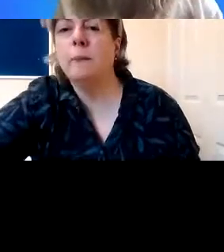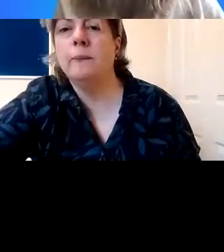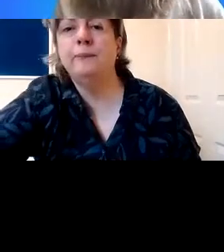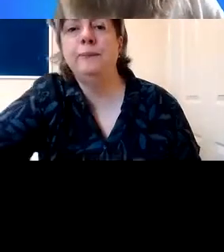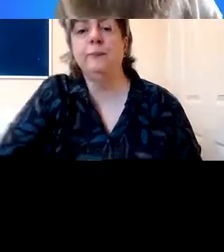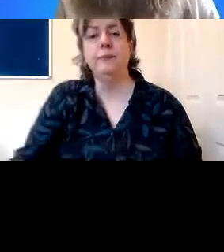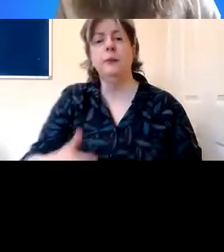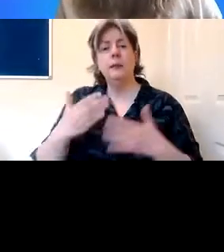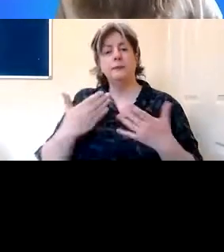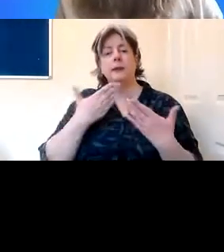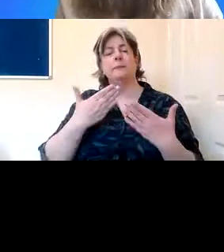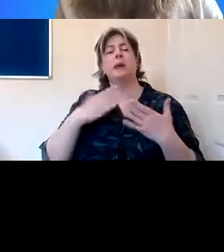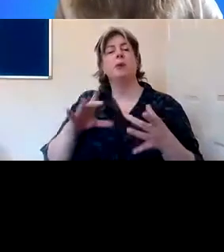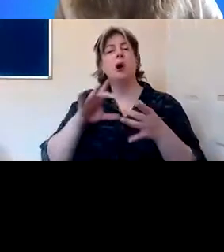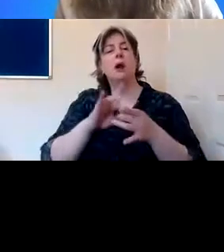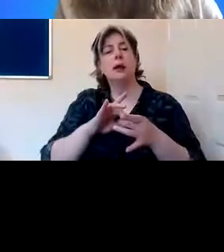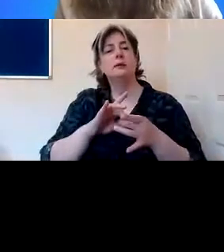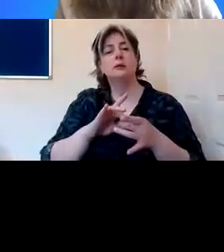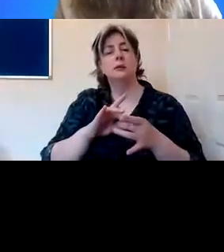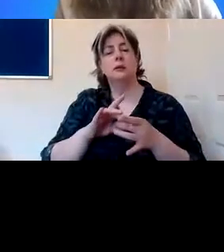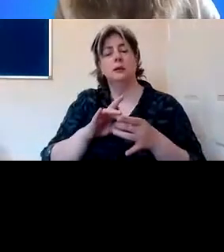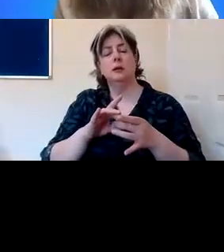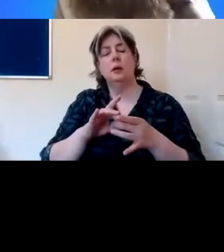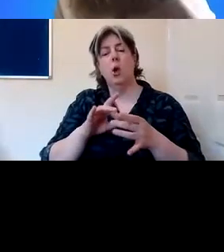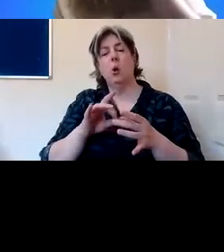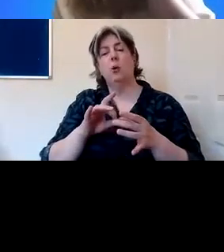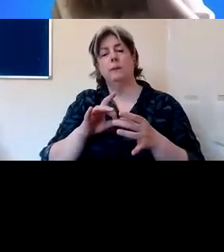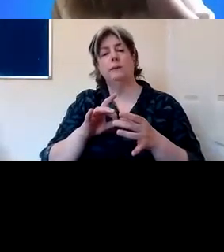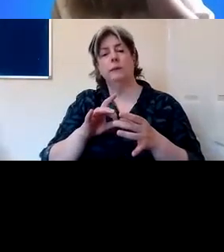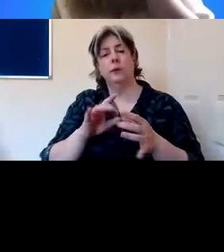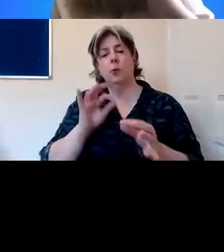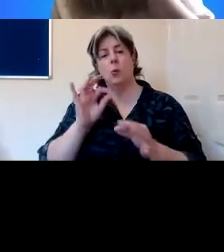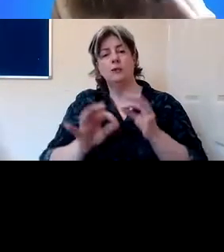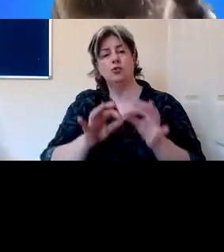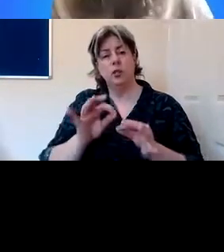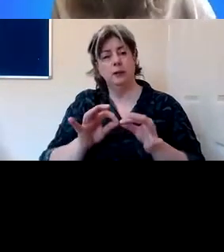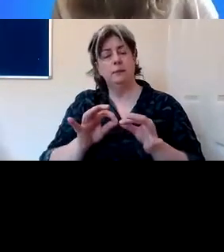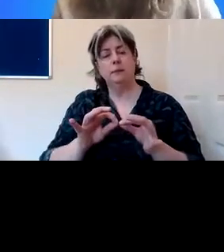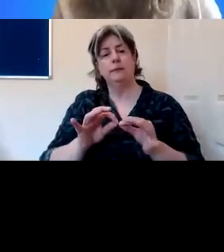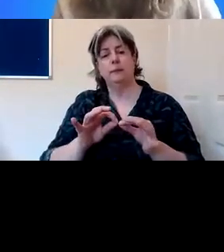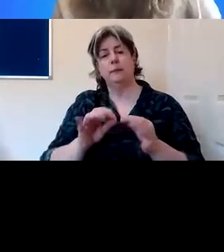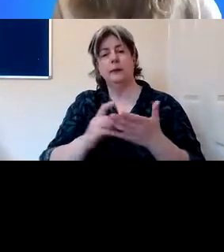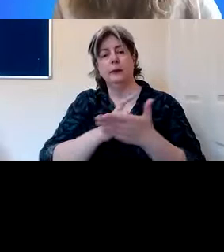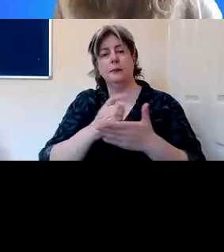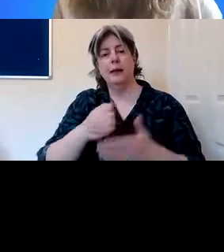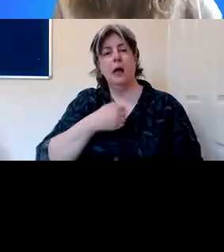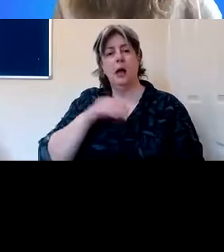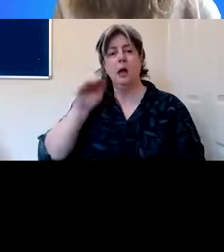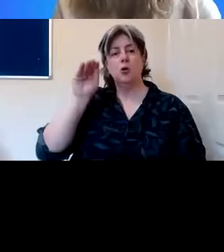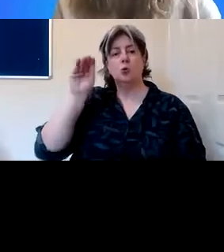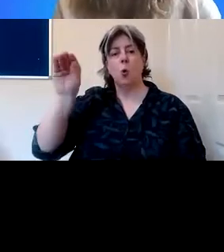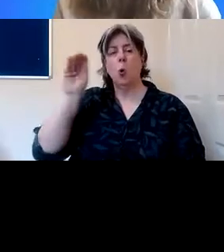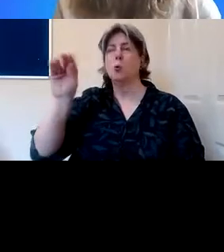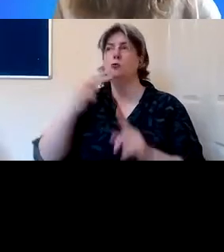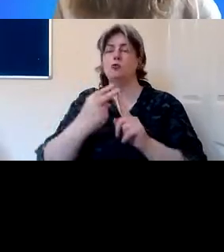think, that you've all kind of touched upon in giving various answers, is around our call for a review of the middle tier.